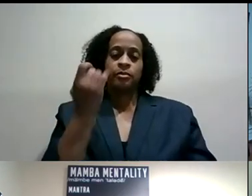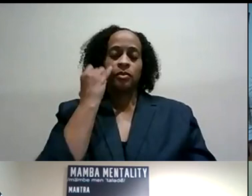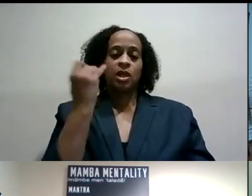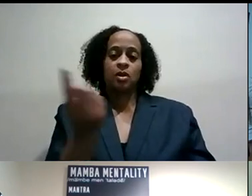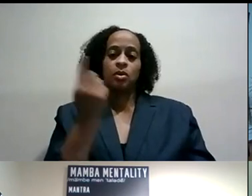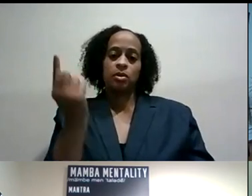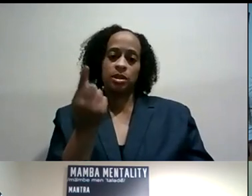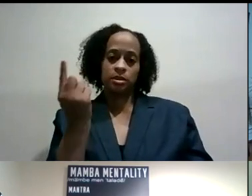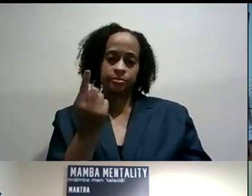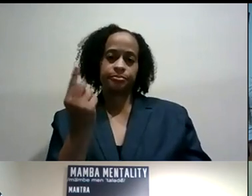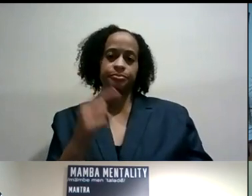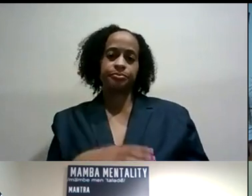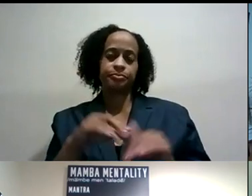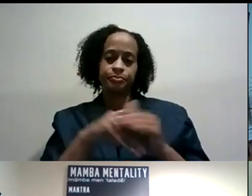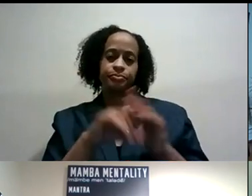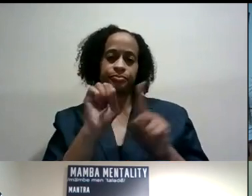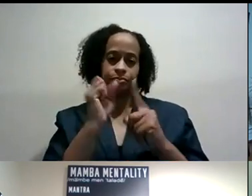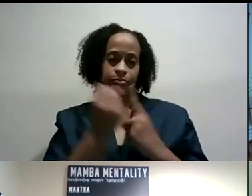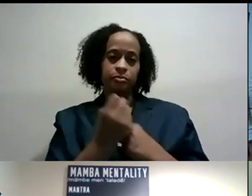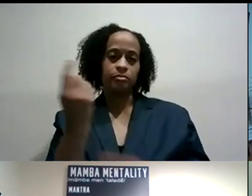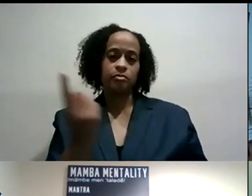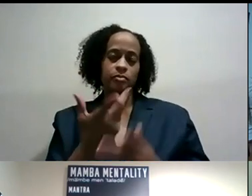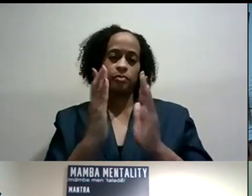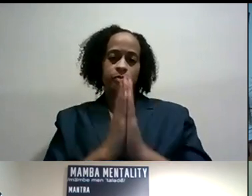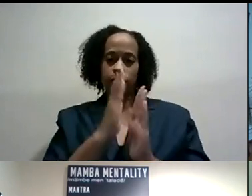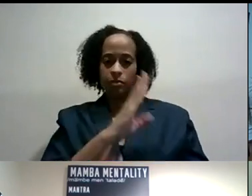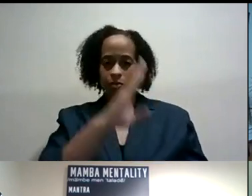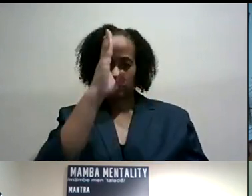If we can only, in this case, probably only ask God,